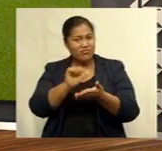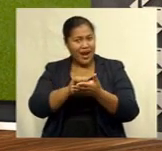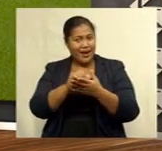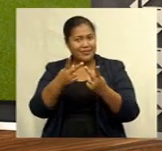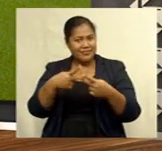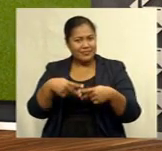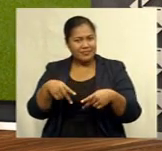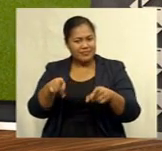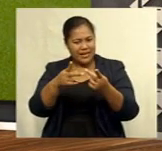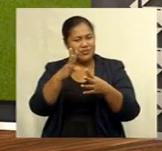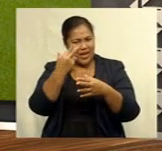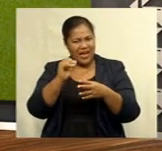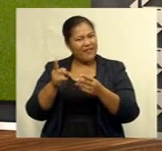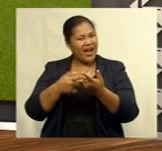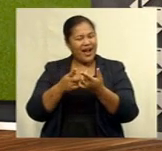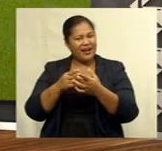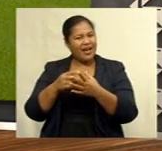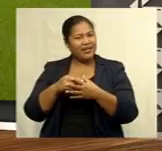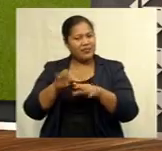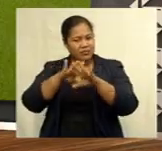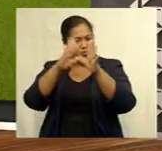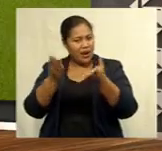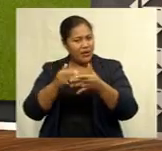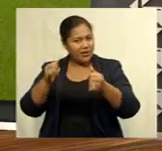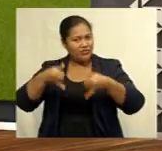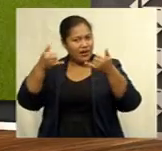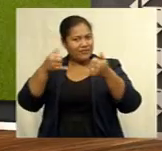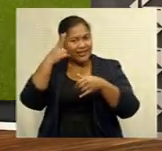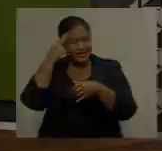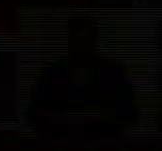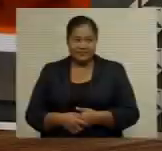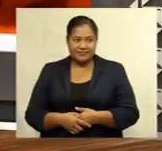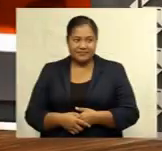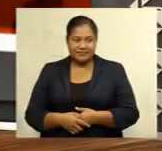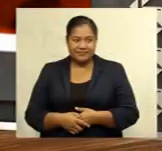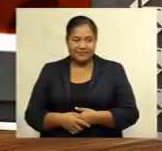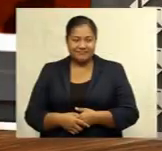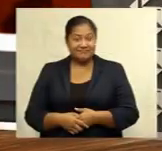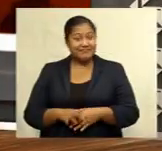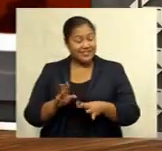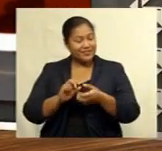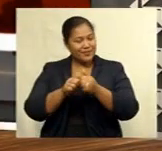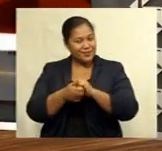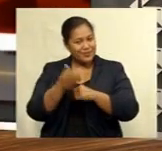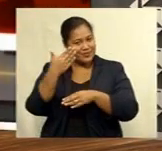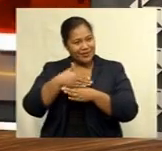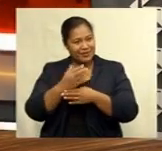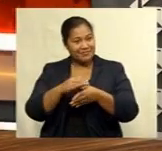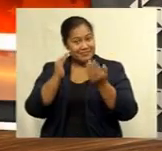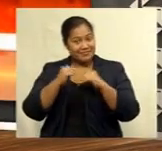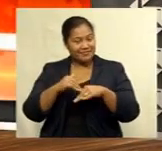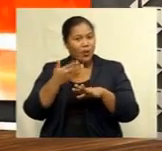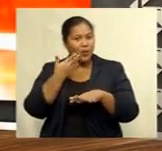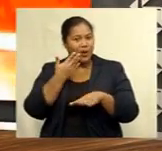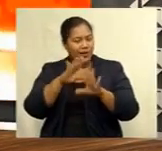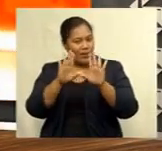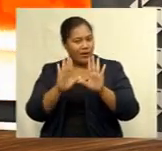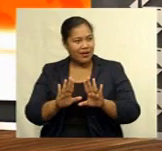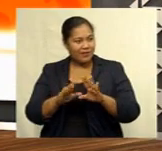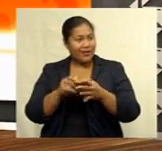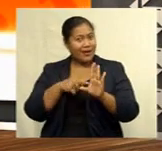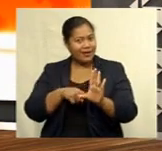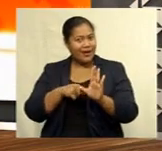Champions League trophy with Neymar at his new club, Paris Saint-Germain. That's it from Sports Tonight. Coming up in Weird and Wonderful,